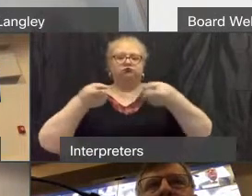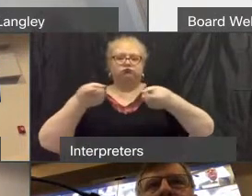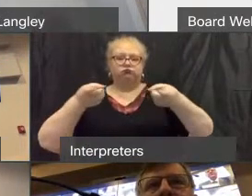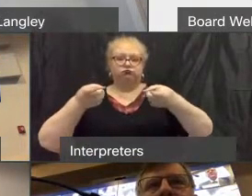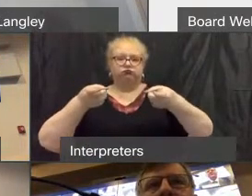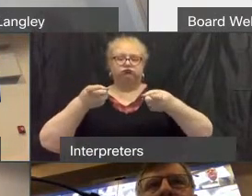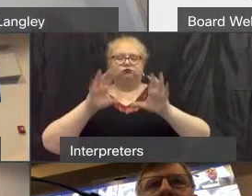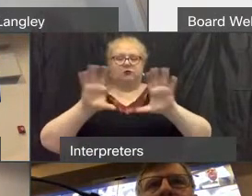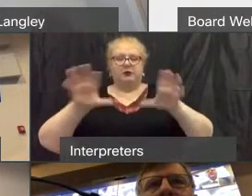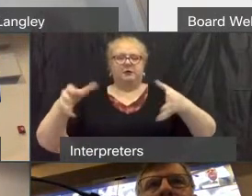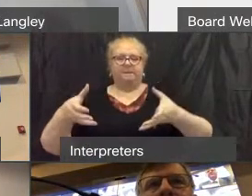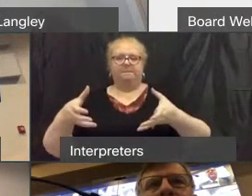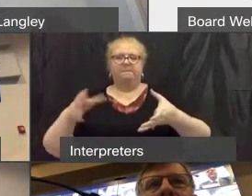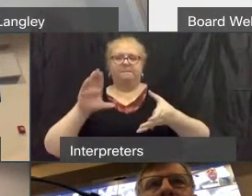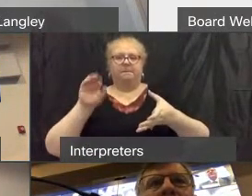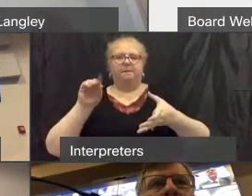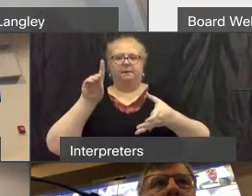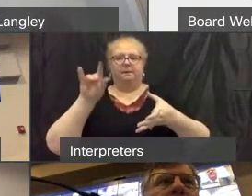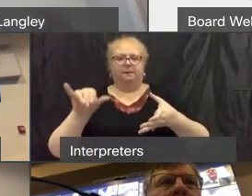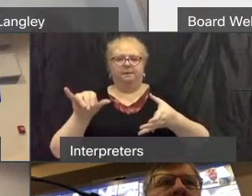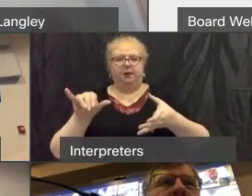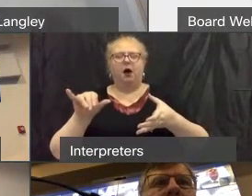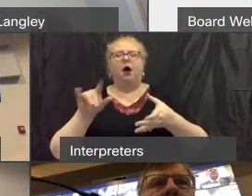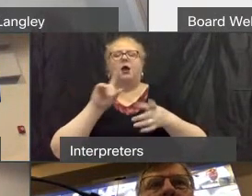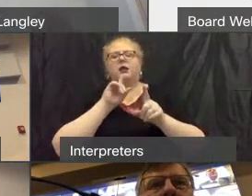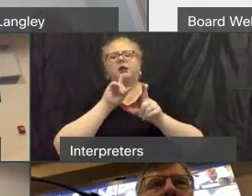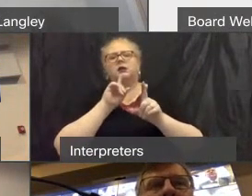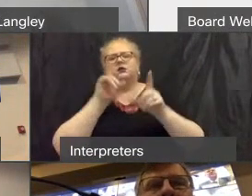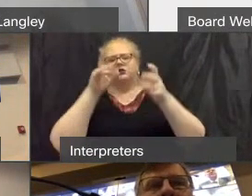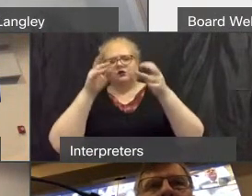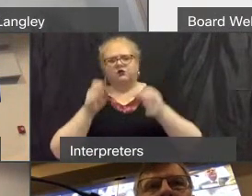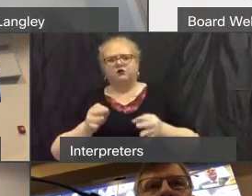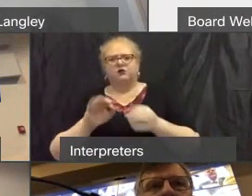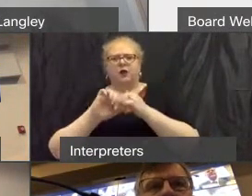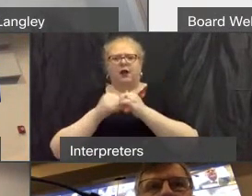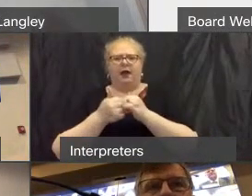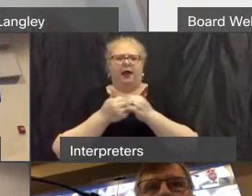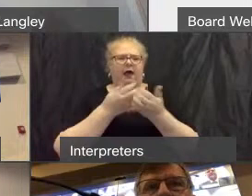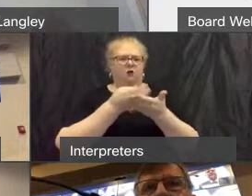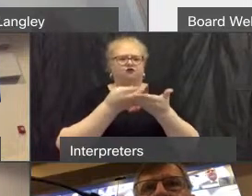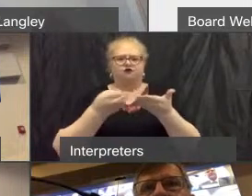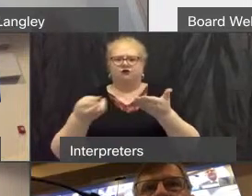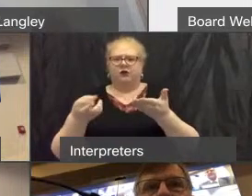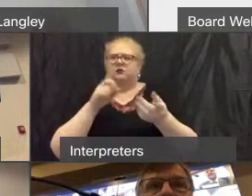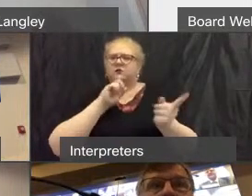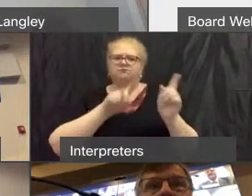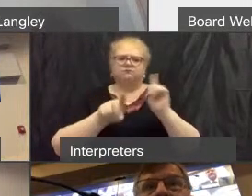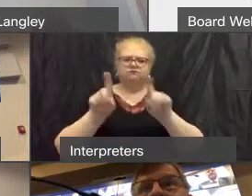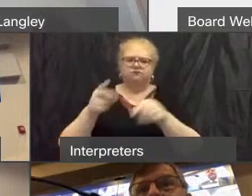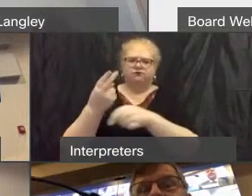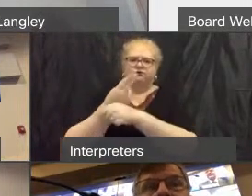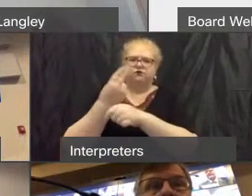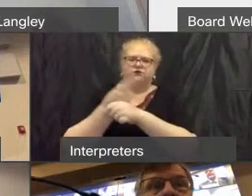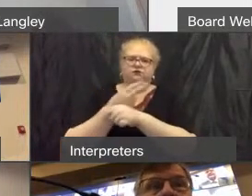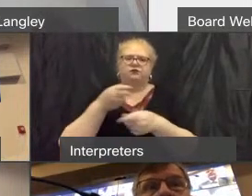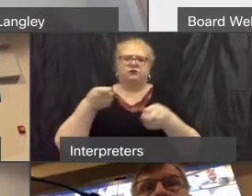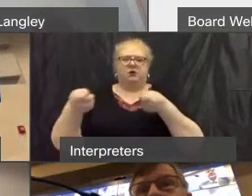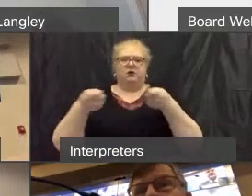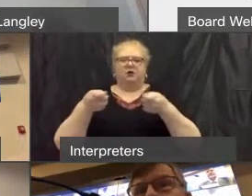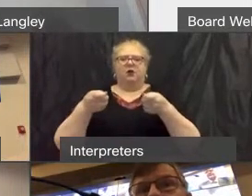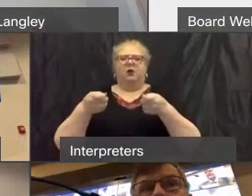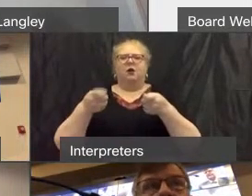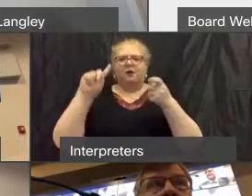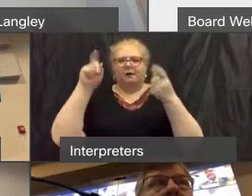wish to direct their resources to in the governance of the town. In municipalities, you got to pick